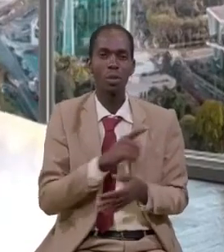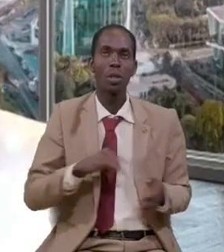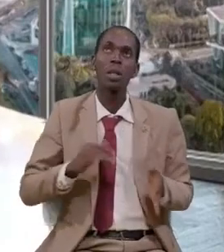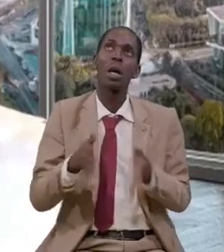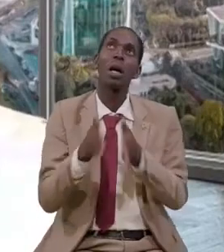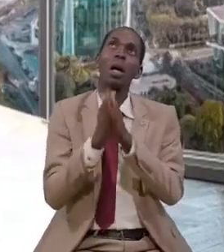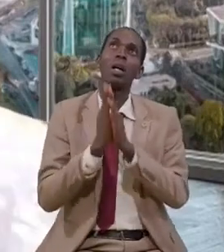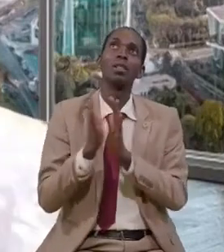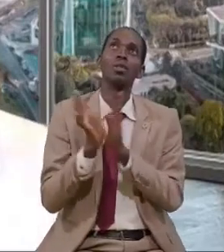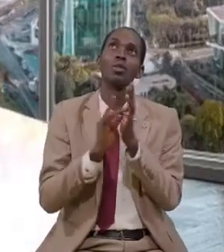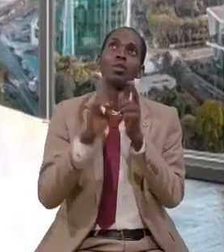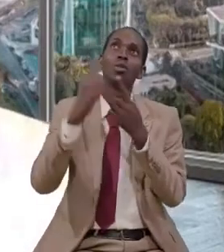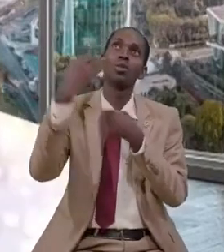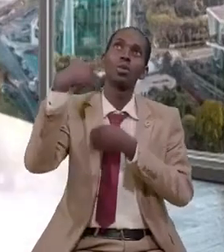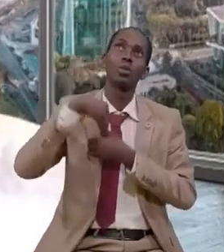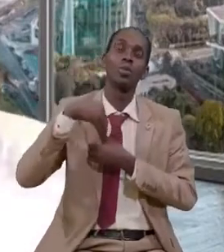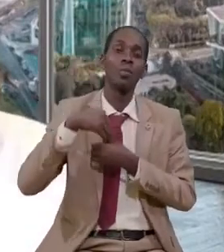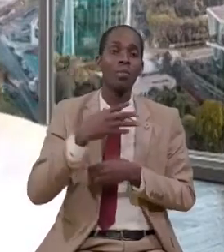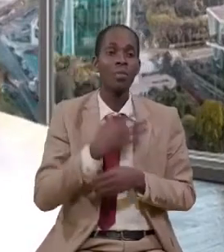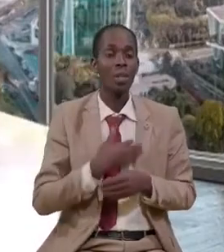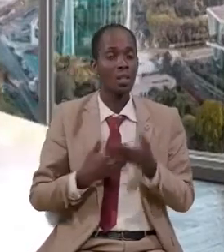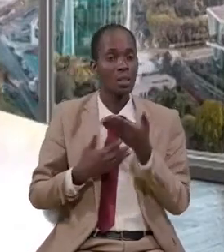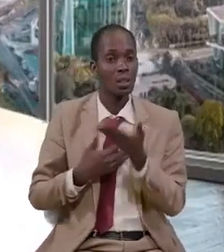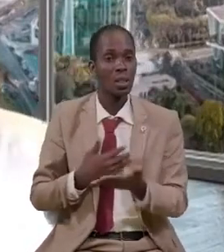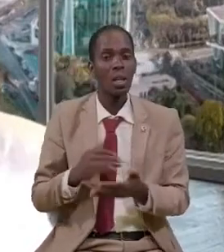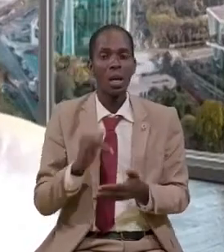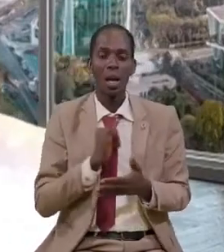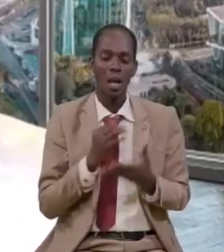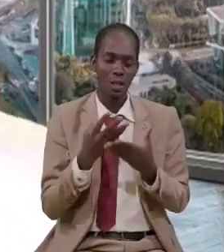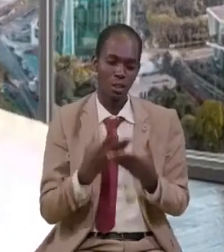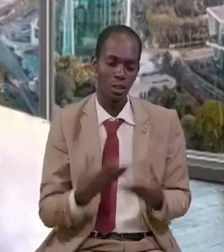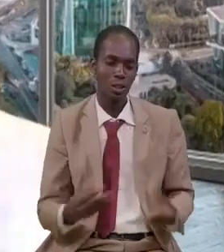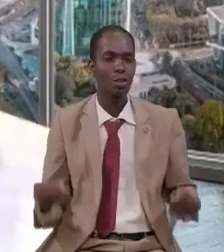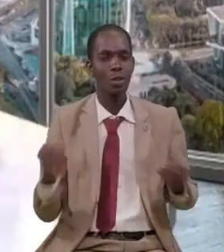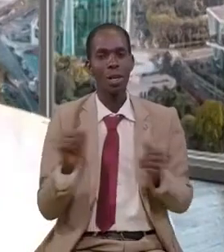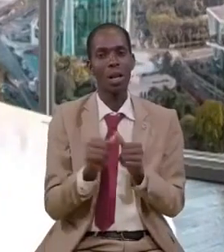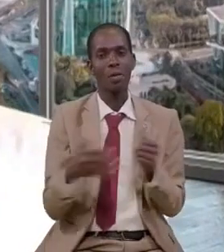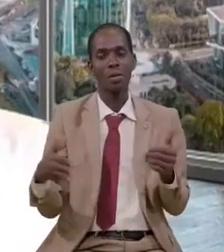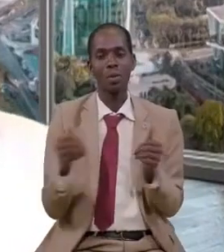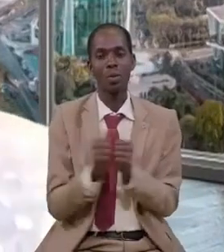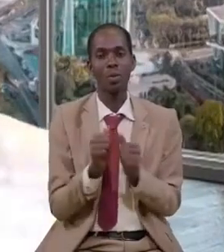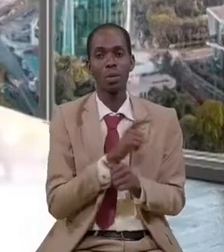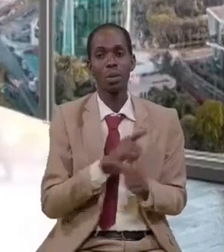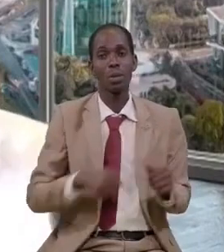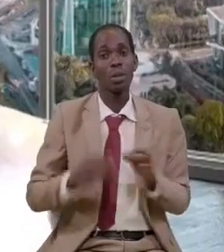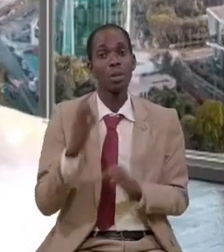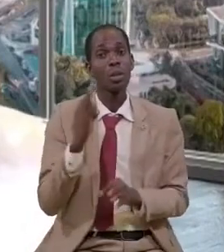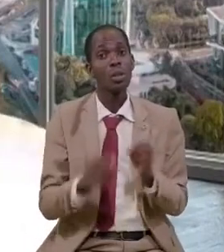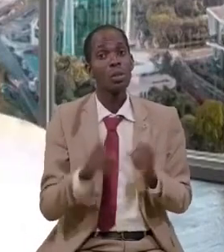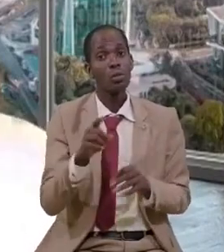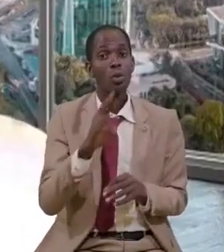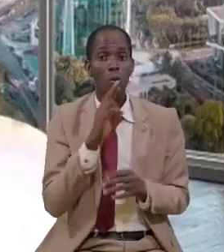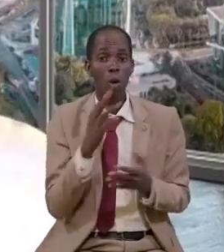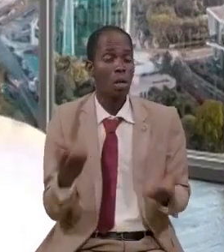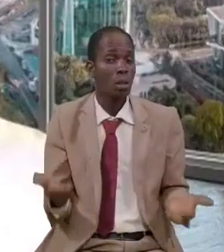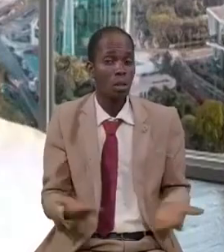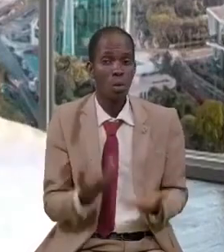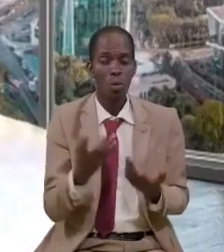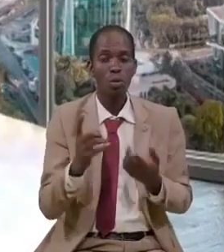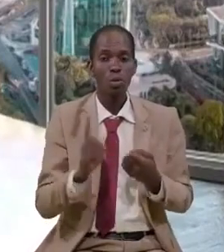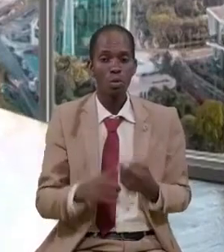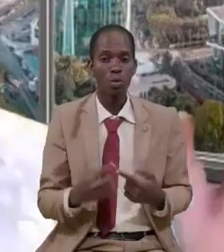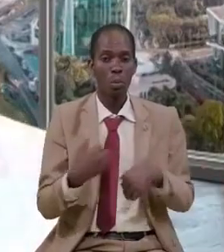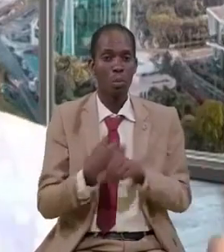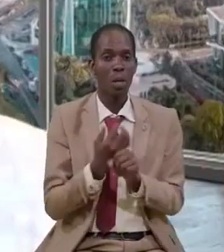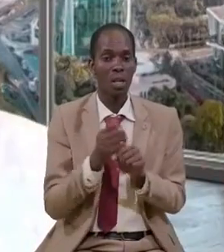heart. And there I settled it with the Lord. Praise the Lord. And if you're here today, you want to make a difference in this generation,